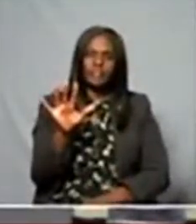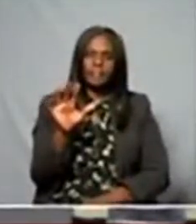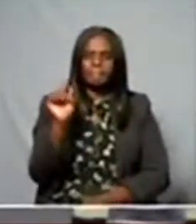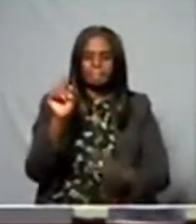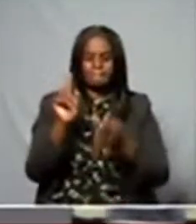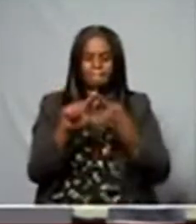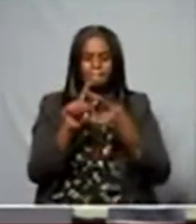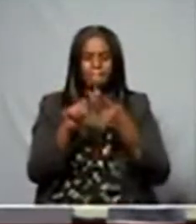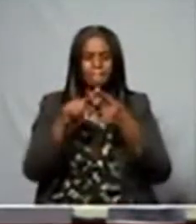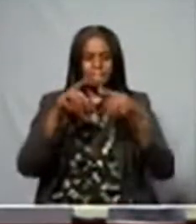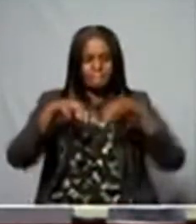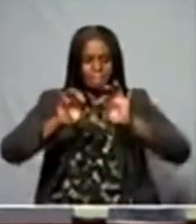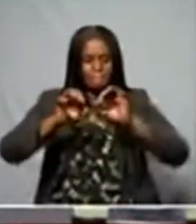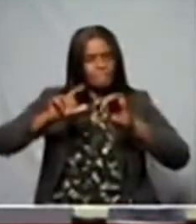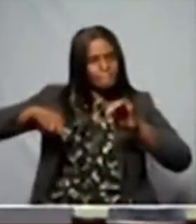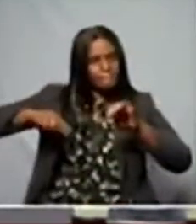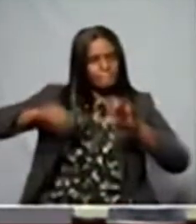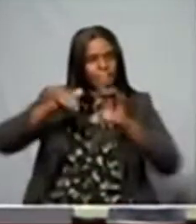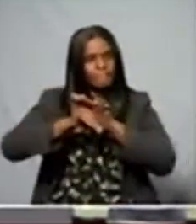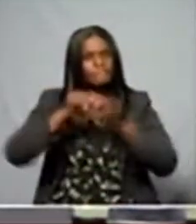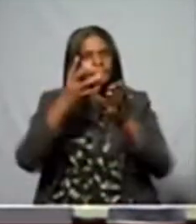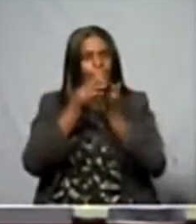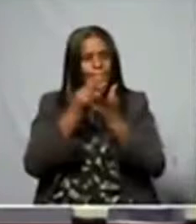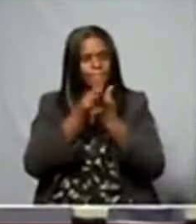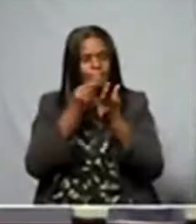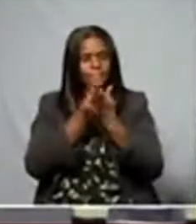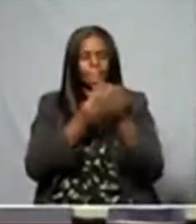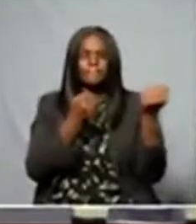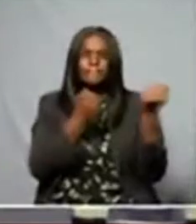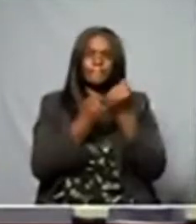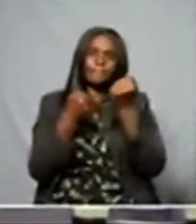1. Continued delays in treasury funding.